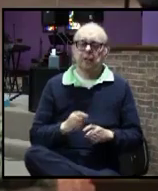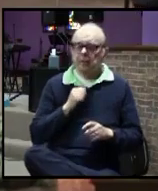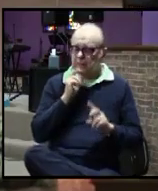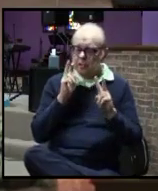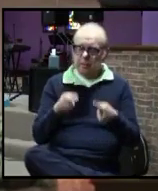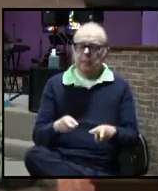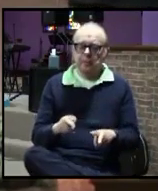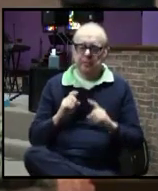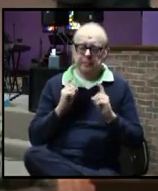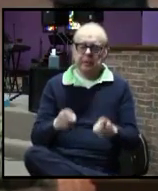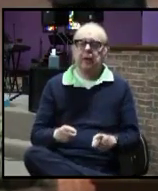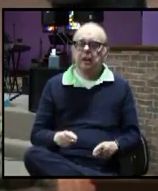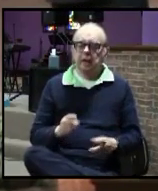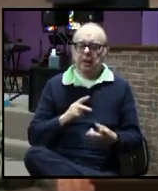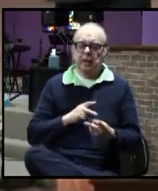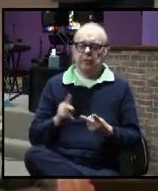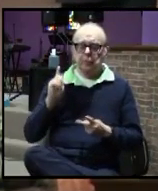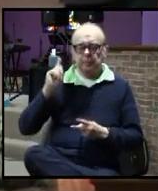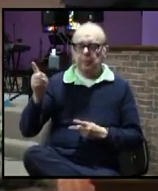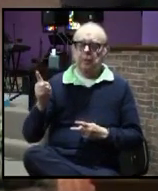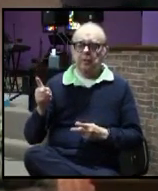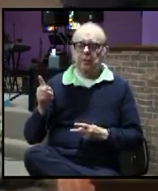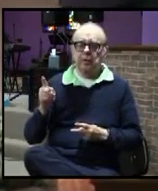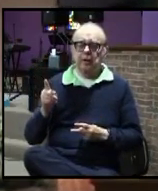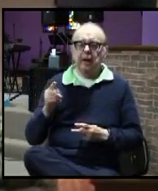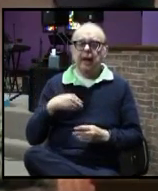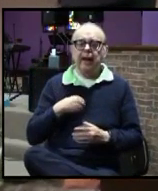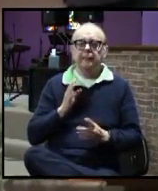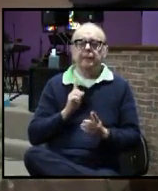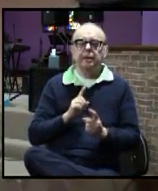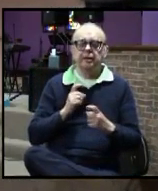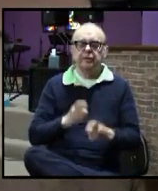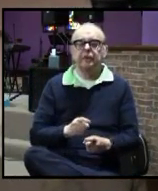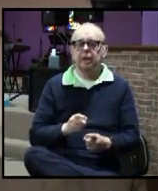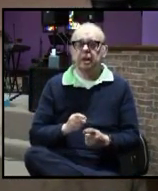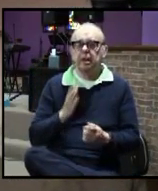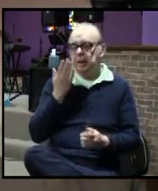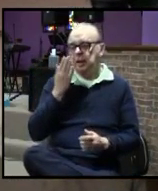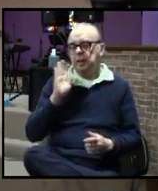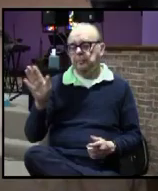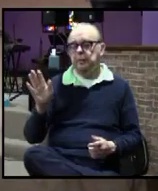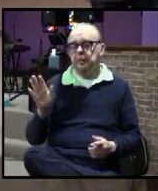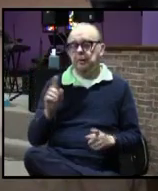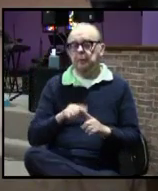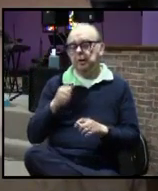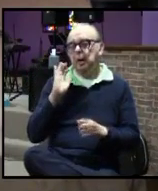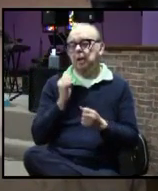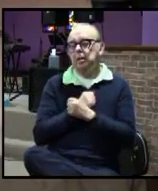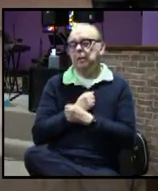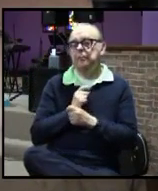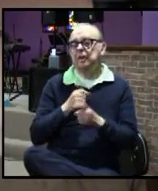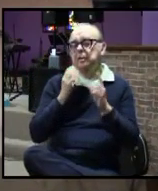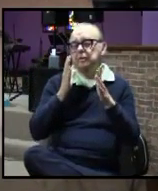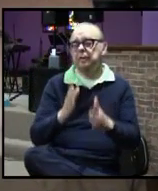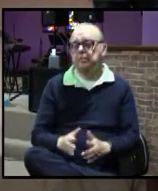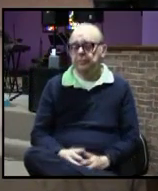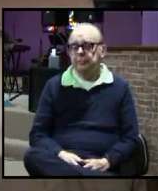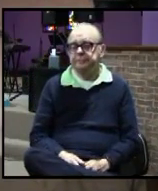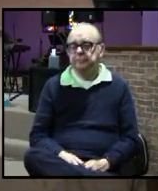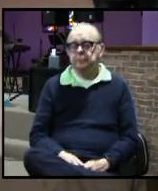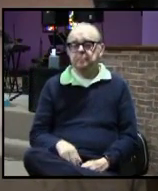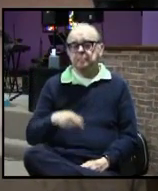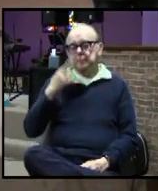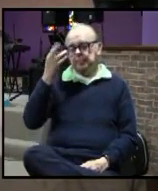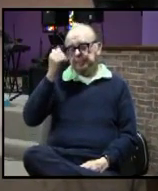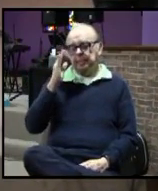not look on sin. God is too pure to have sin be in his presence. But God loves sinners. And